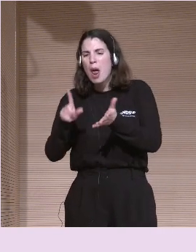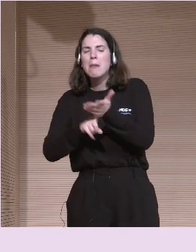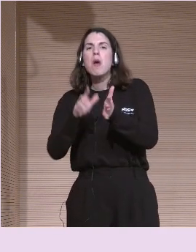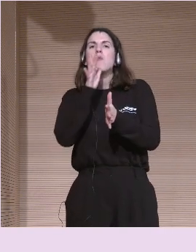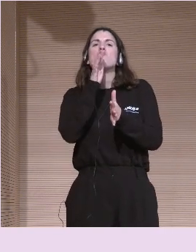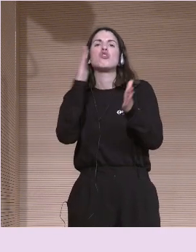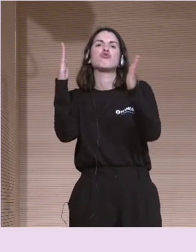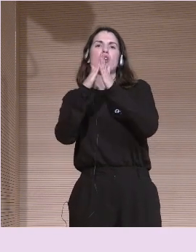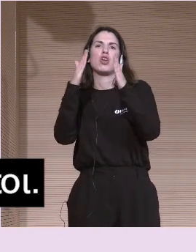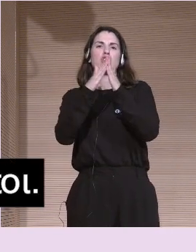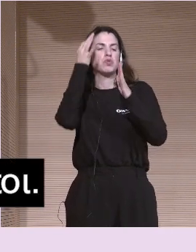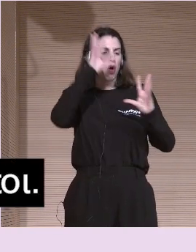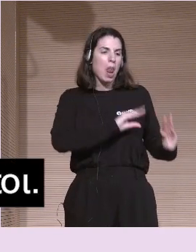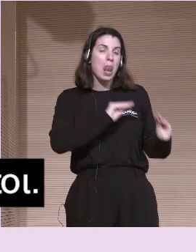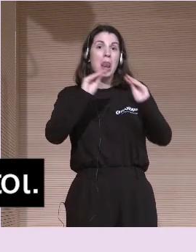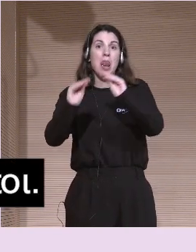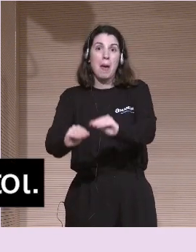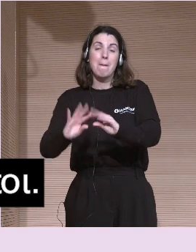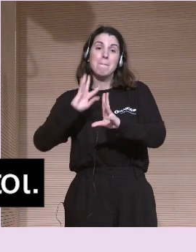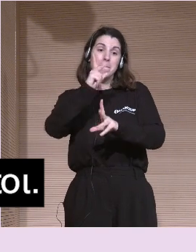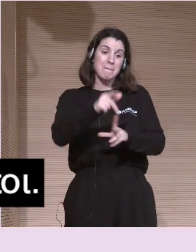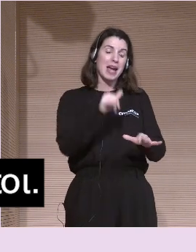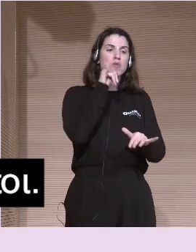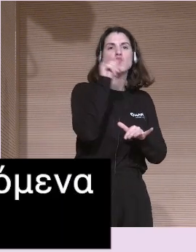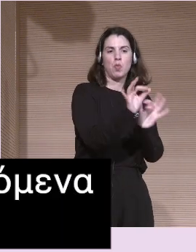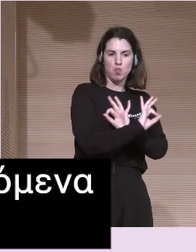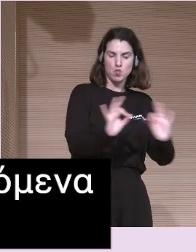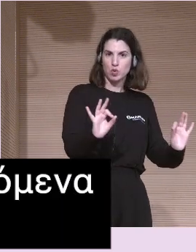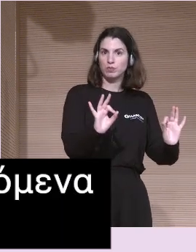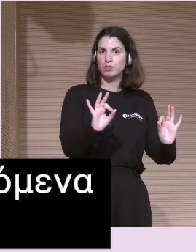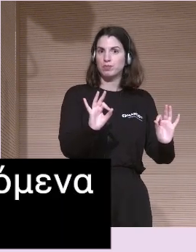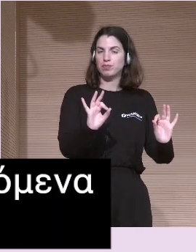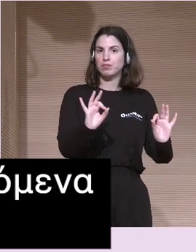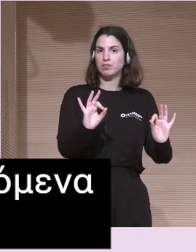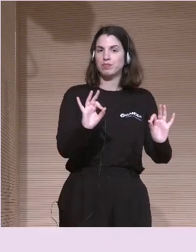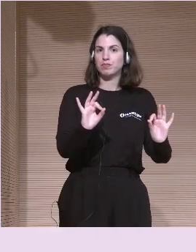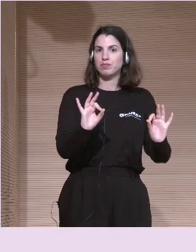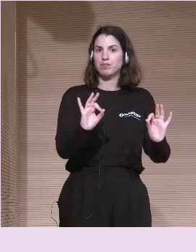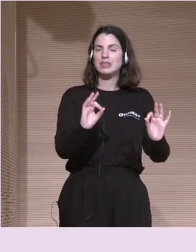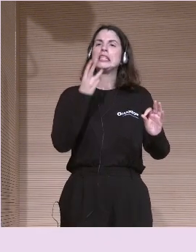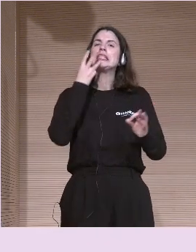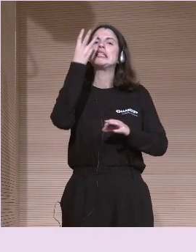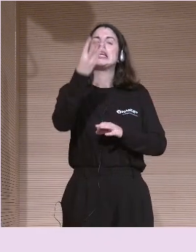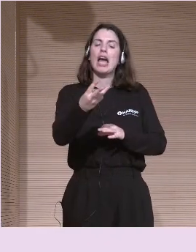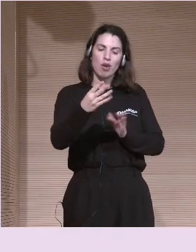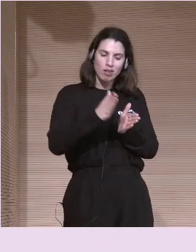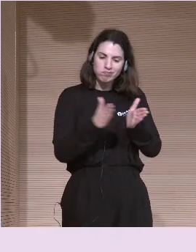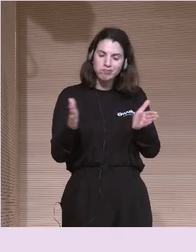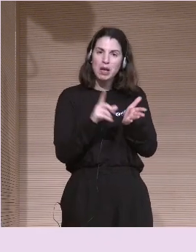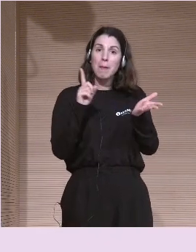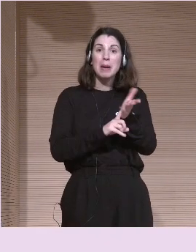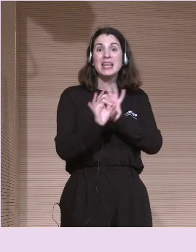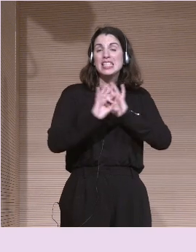organisational change to go through as well. We're a team of 17 people at the moment, and we're going to have to double that over the next 3 years. So, these are all, significant